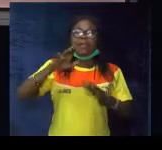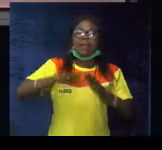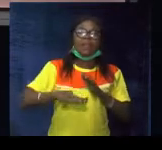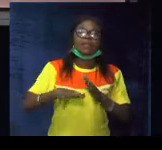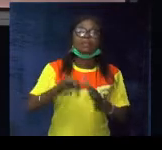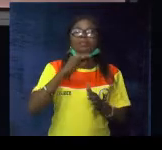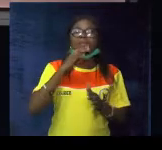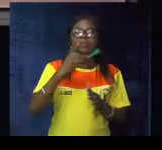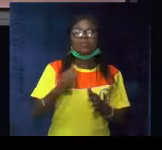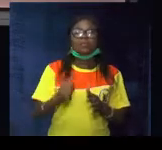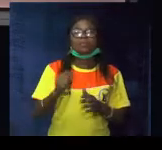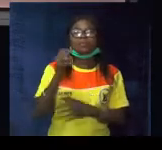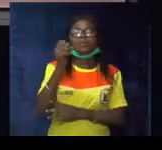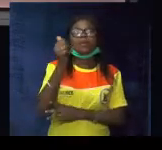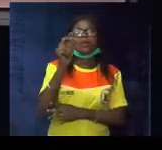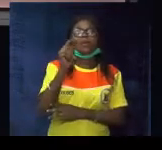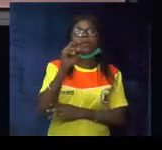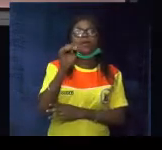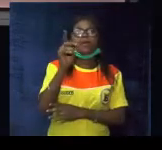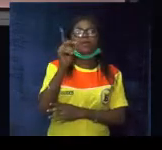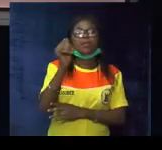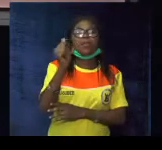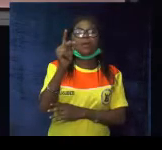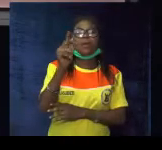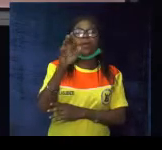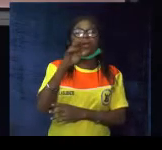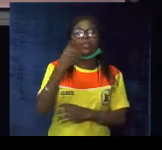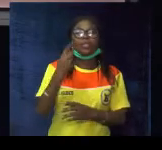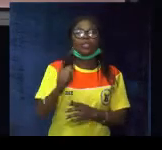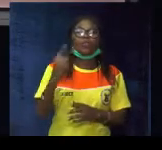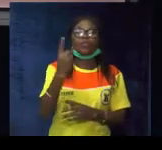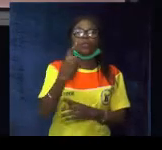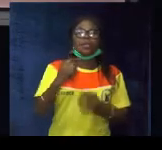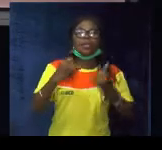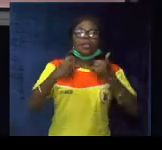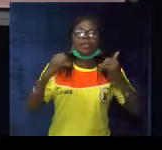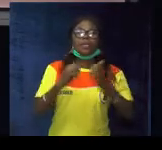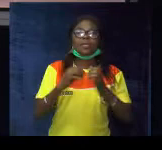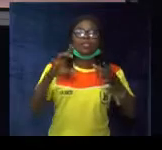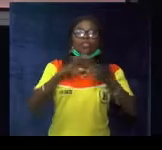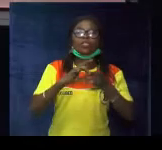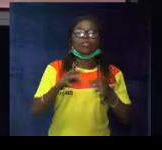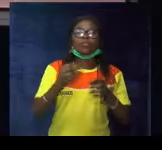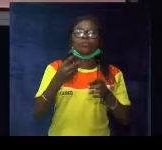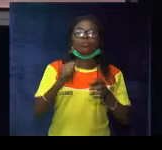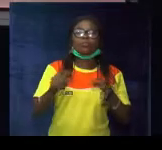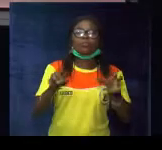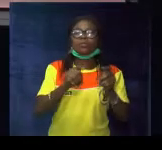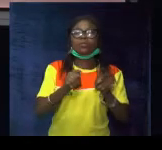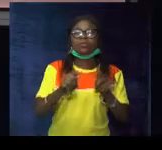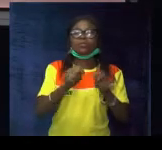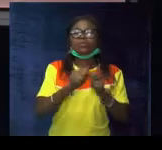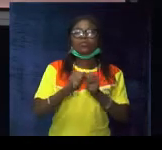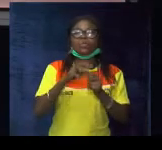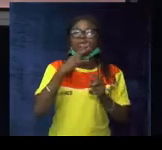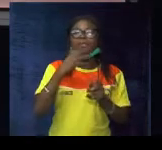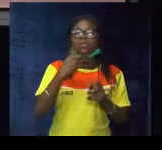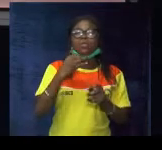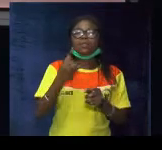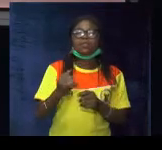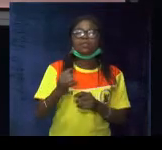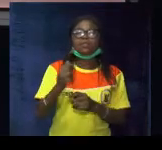arc. PQ, the only line that joins P and Q is also an arc. Then